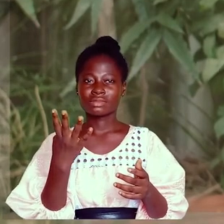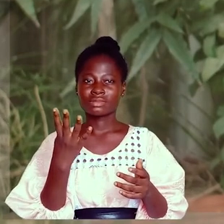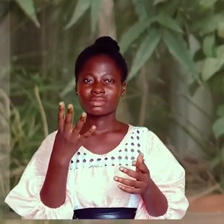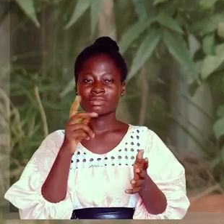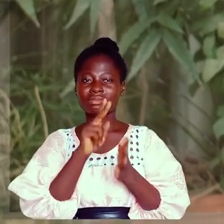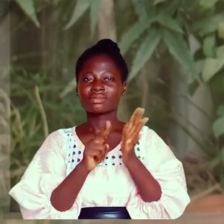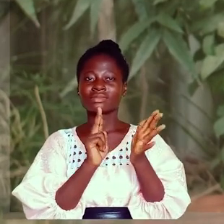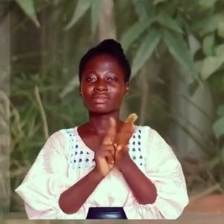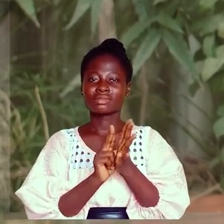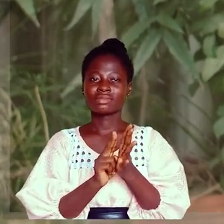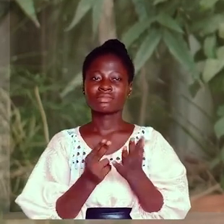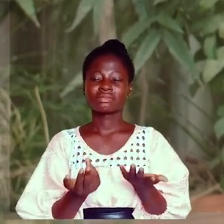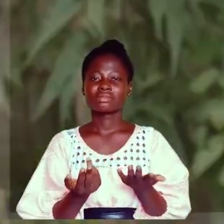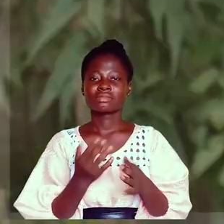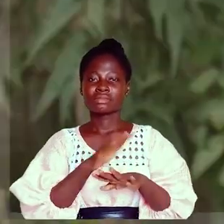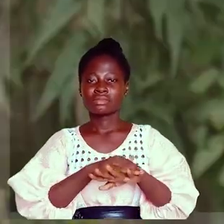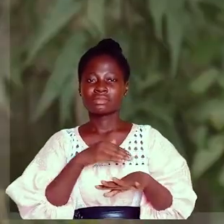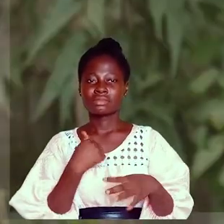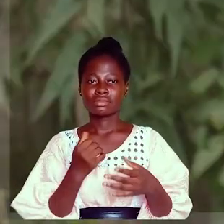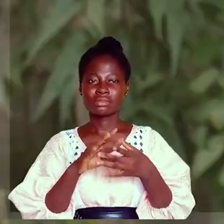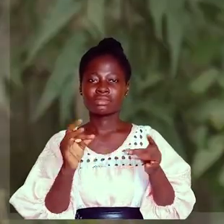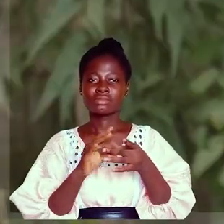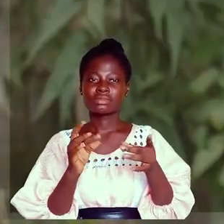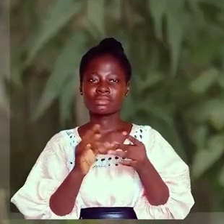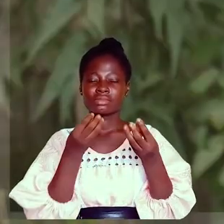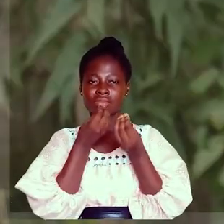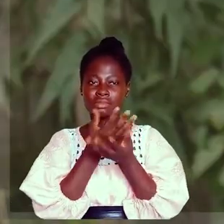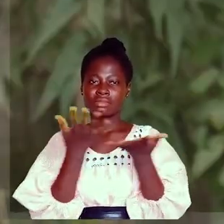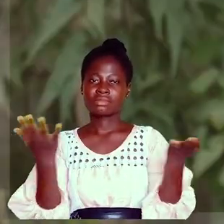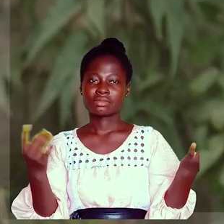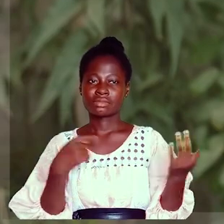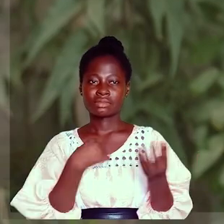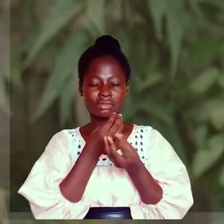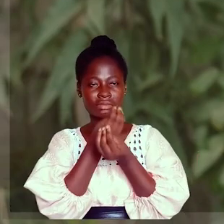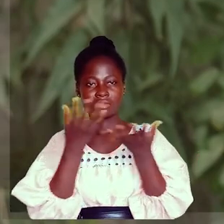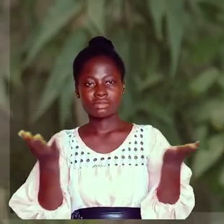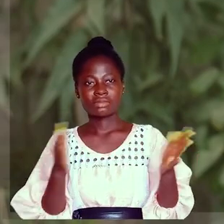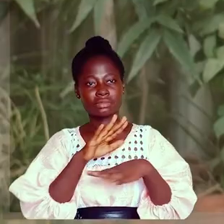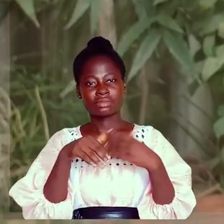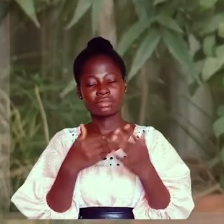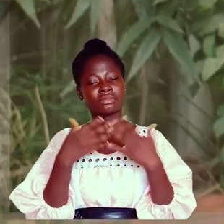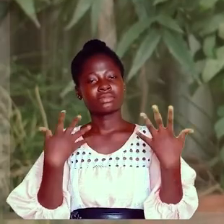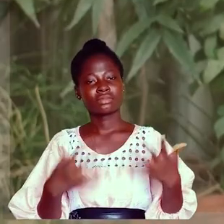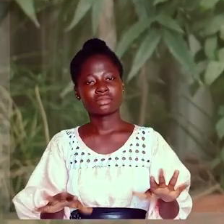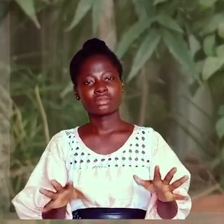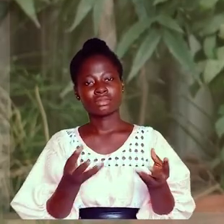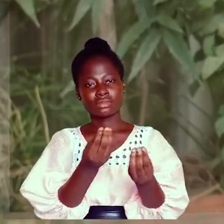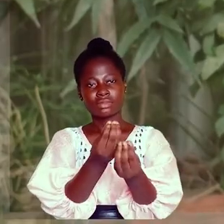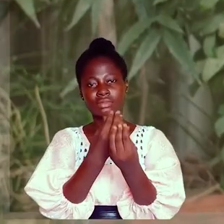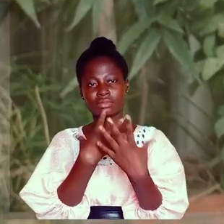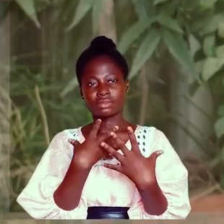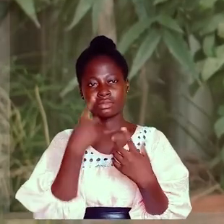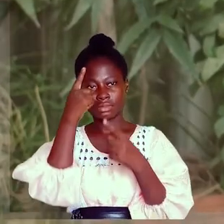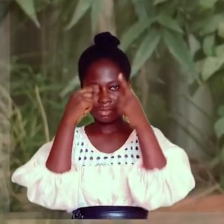hours, I was called for a meeting and I was asked to share my story about my lived experience. So I shared it. Then I